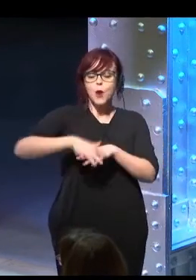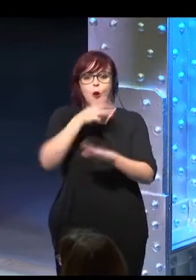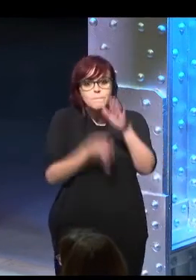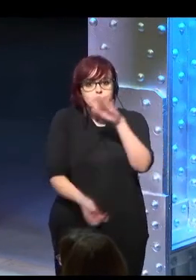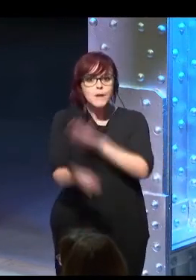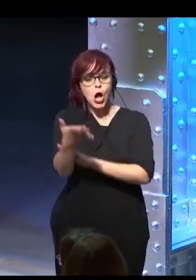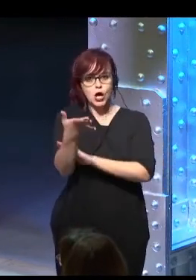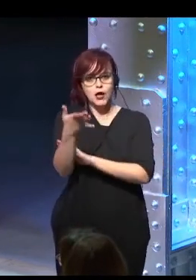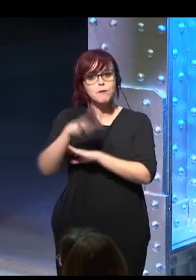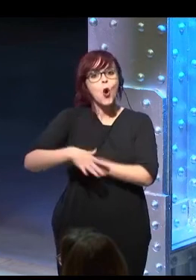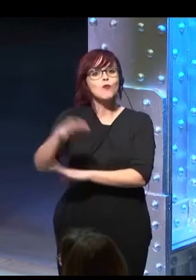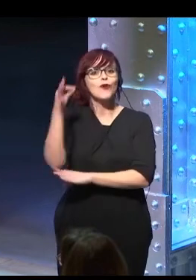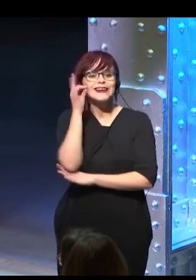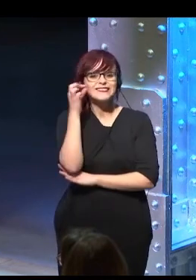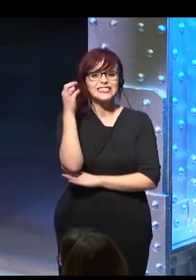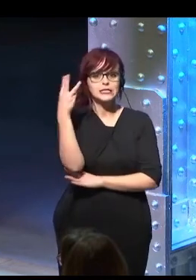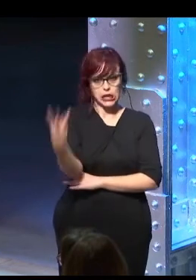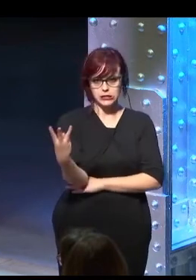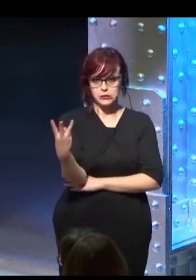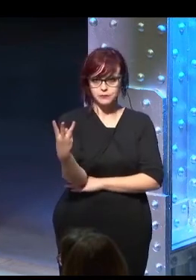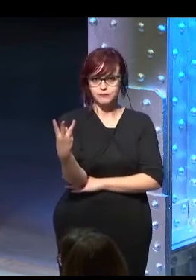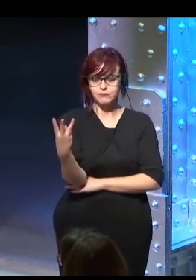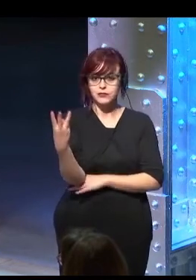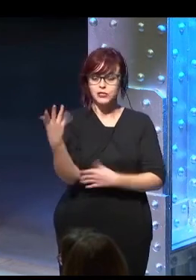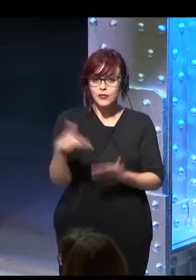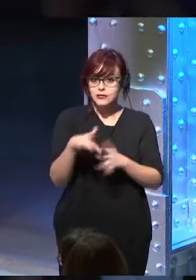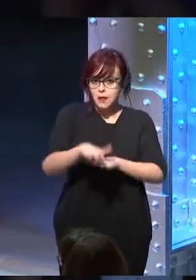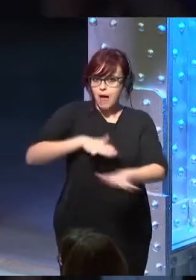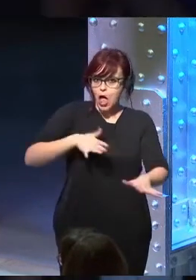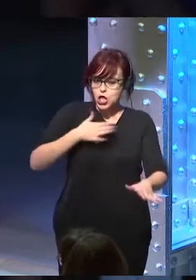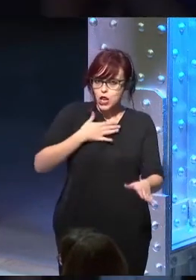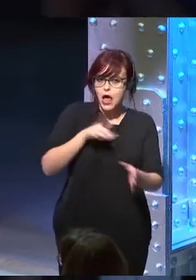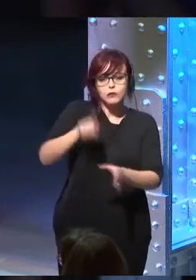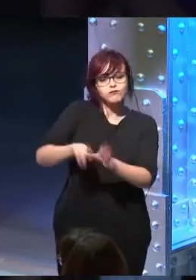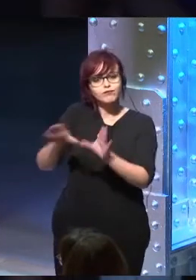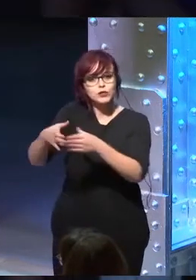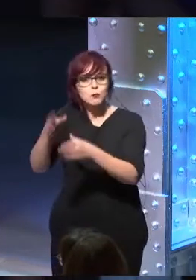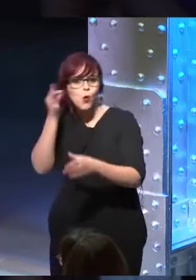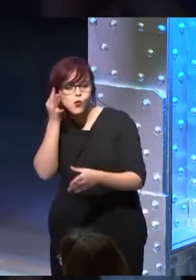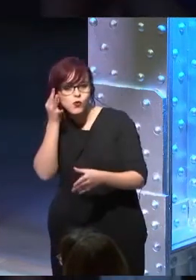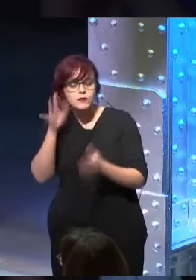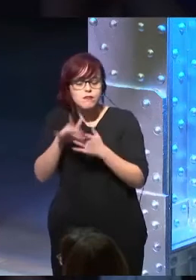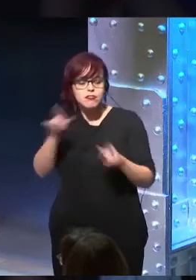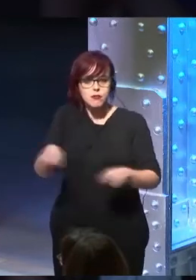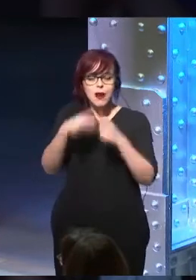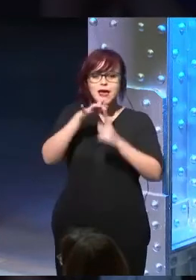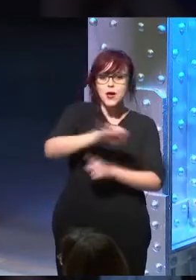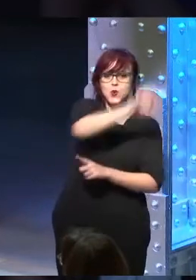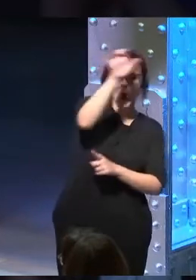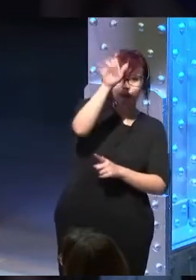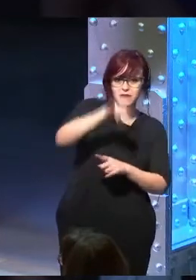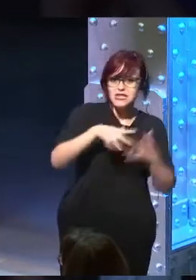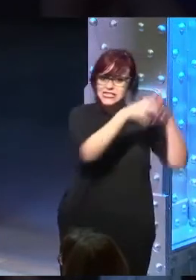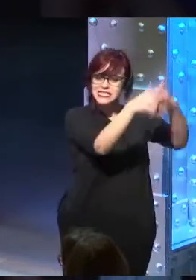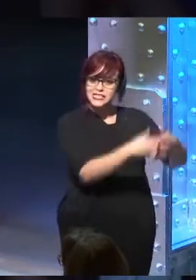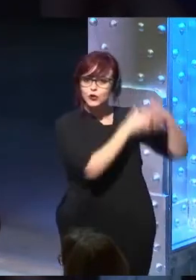by 3 women. And most of us, let alone in Europe, most of us, even in America,